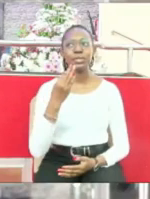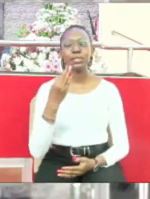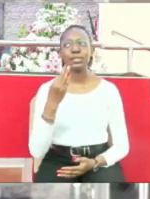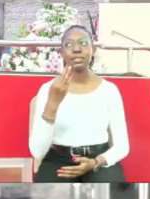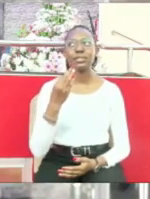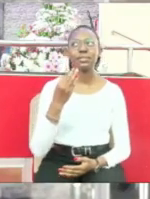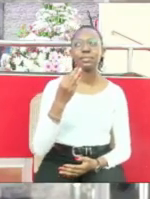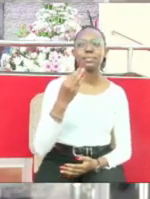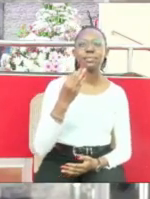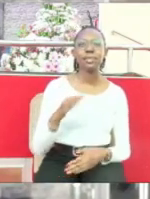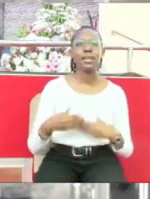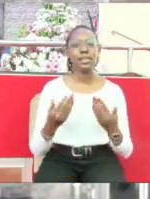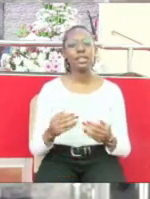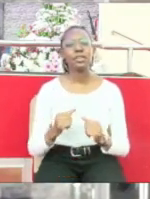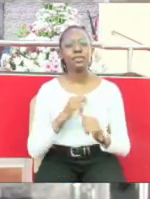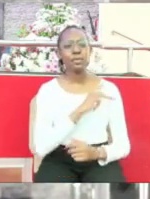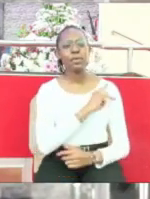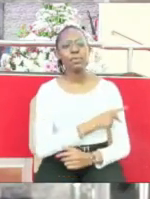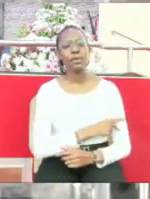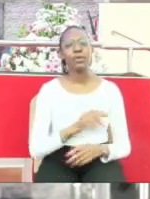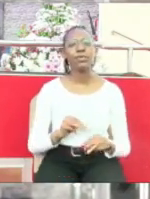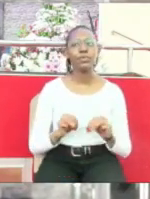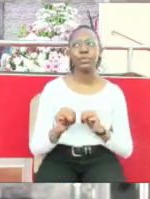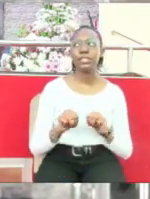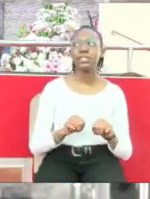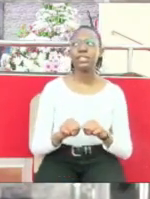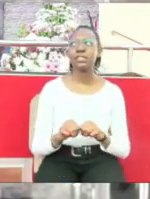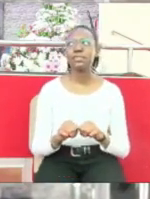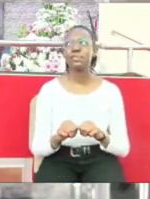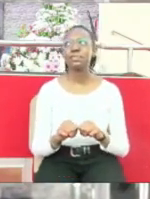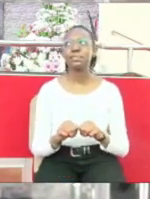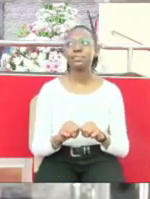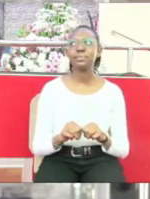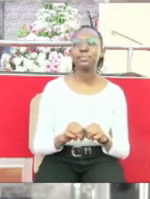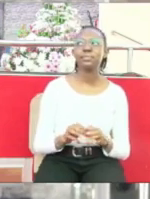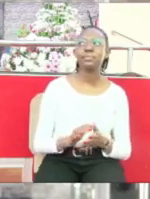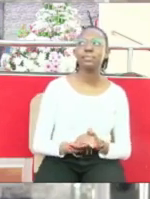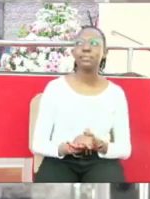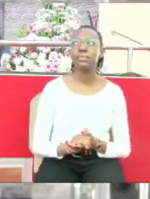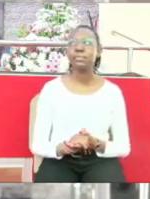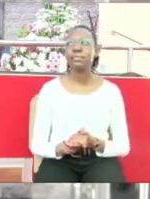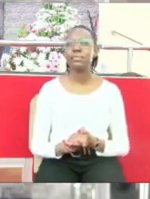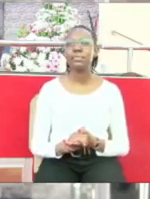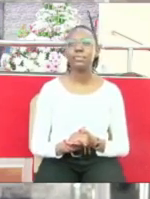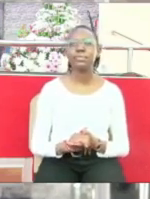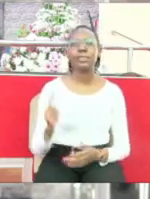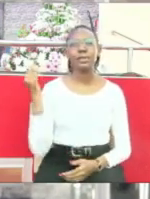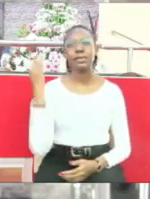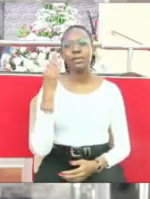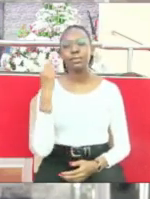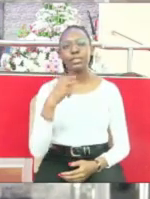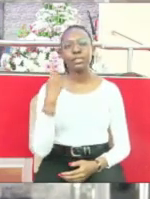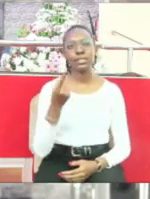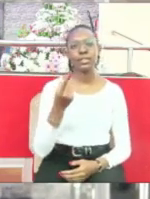message. Alileta ujumbe ambao ulikuwa mzito sana. Go and Google so that you can know our preacher. Hey. But she said, "The Lord is my